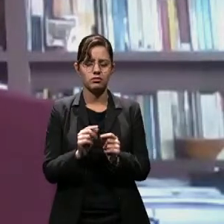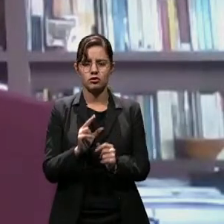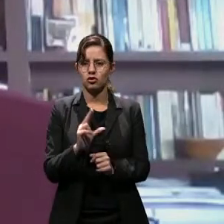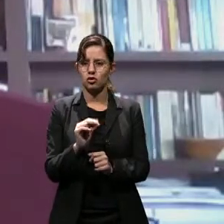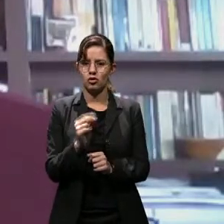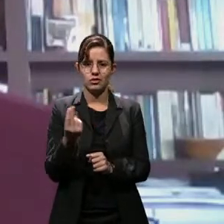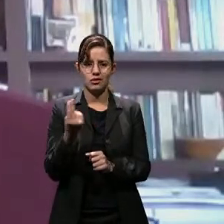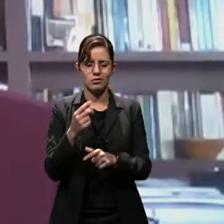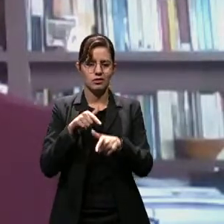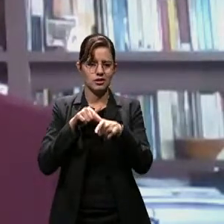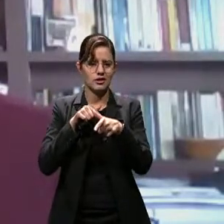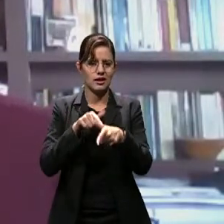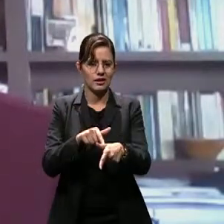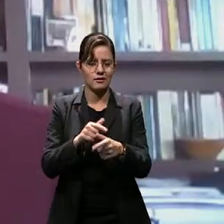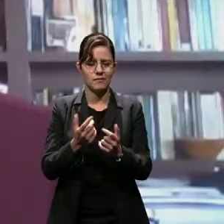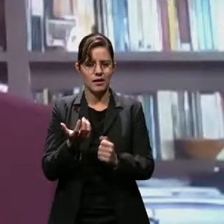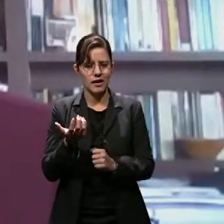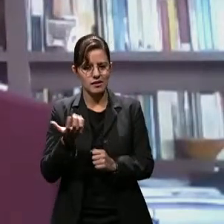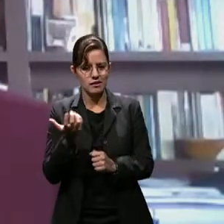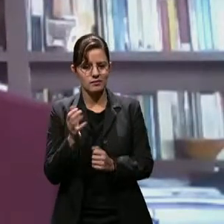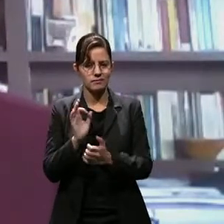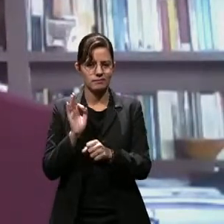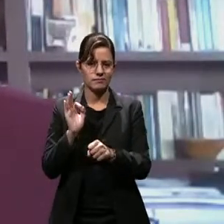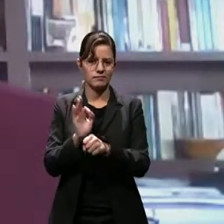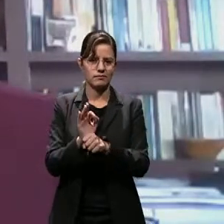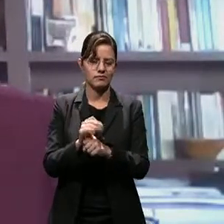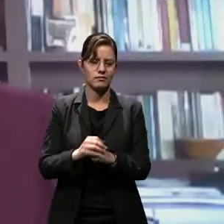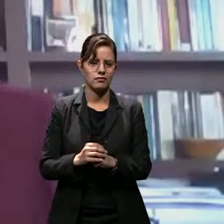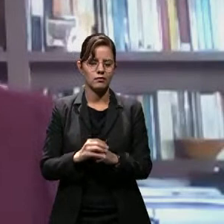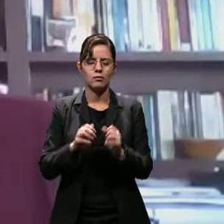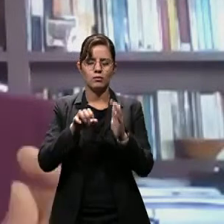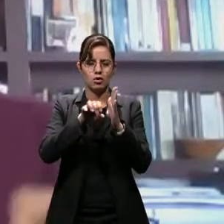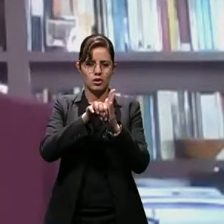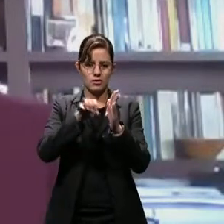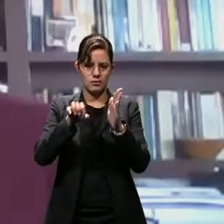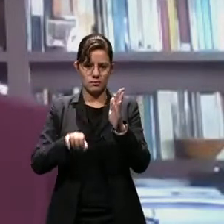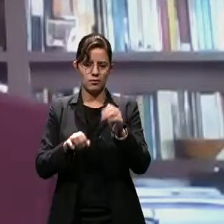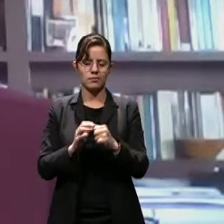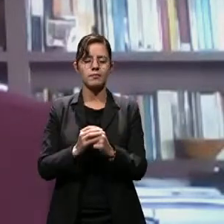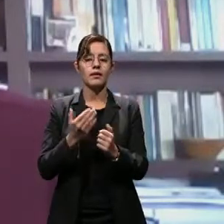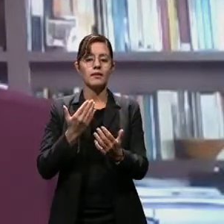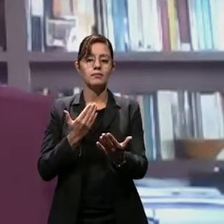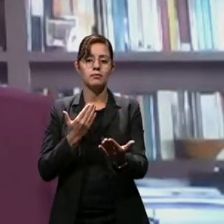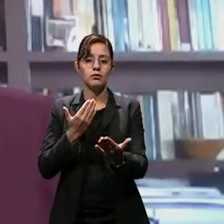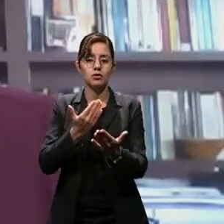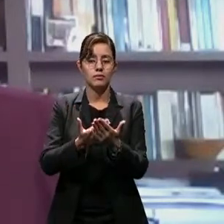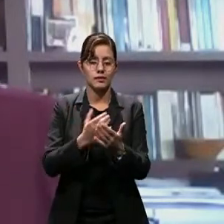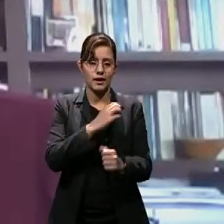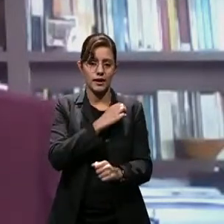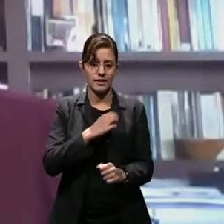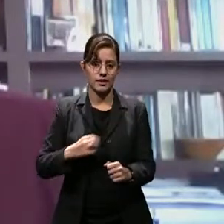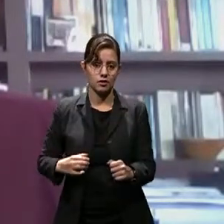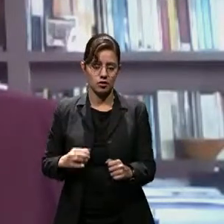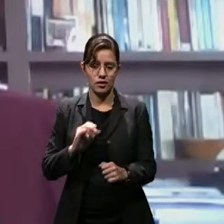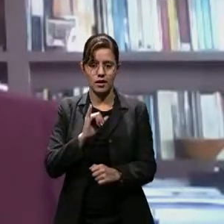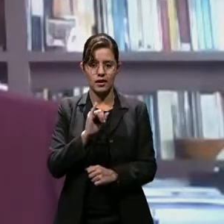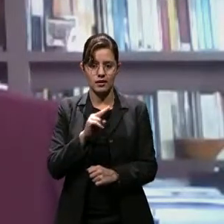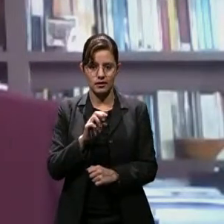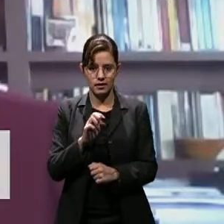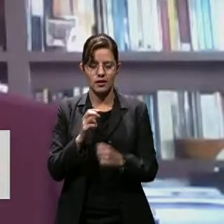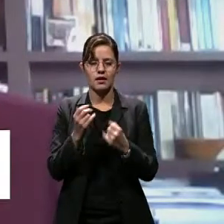be pursued through different actions. For example, in order to have